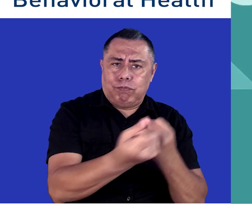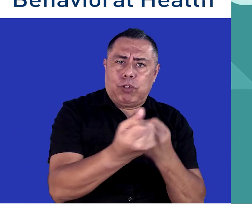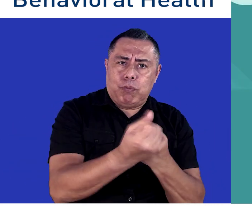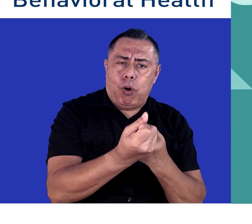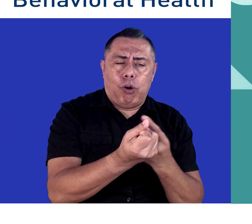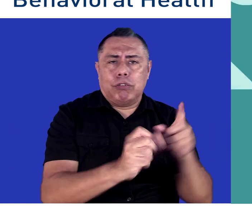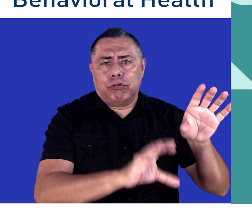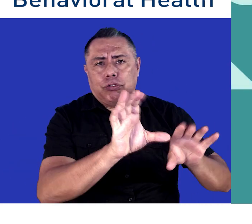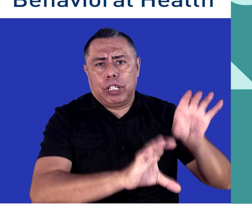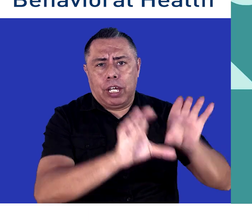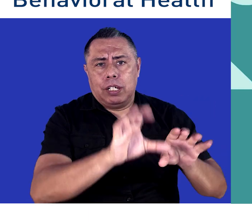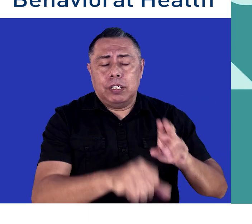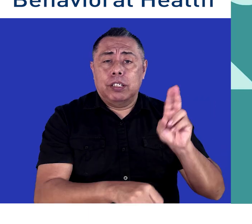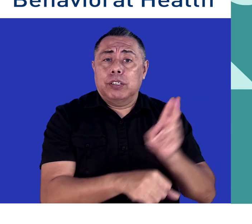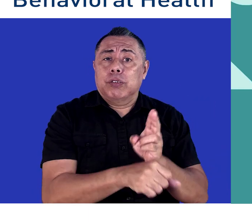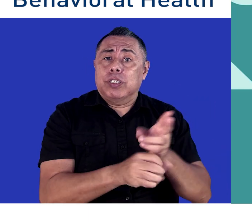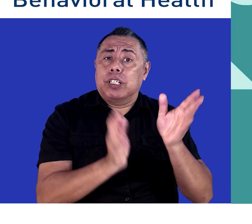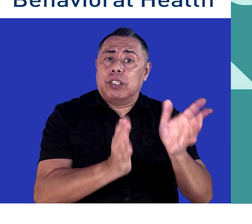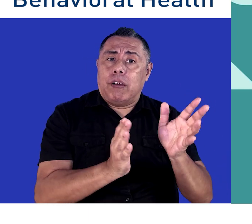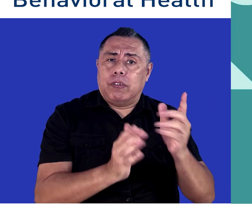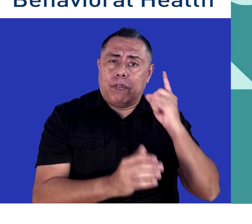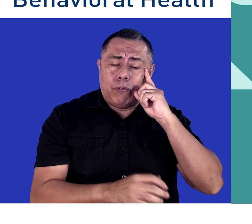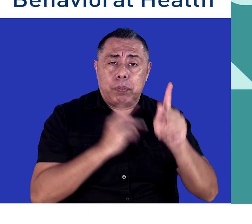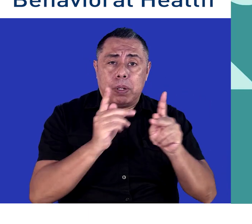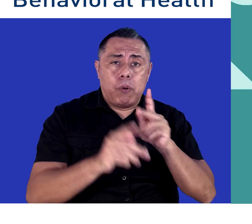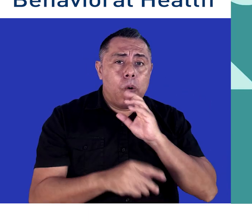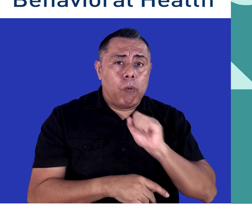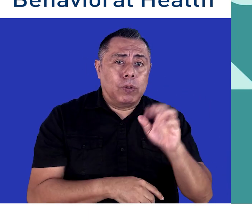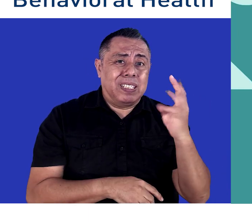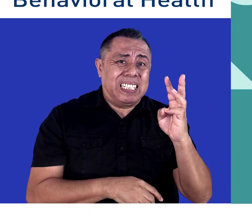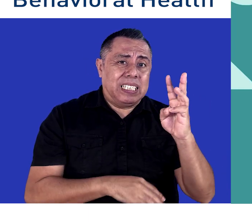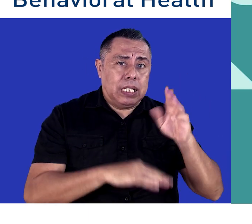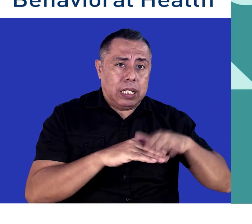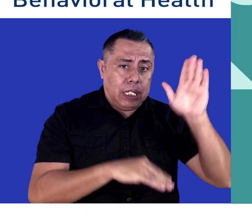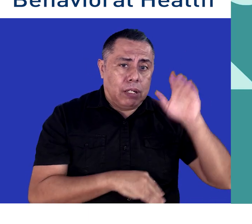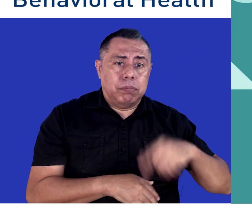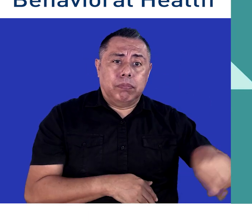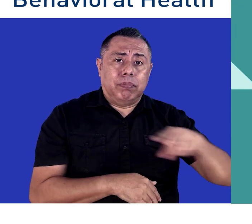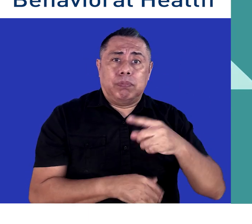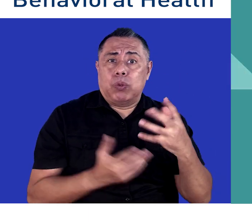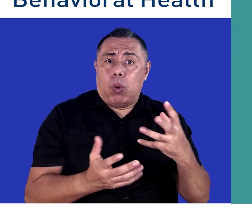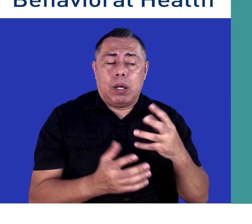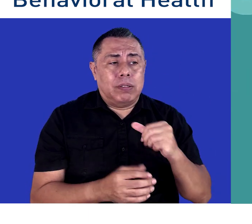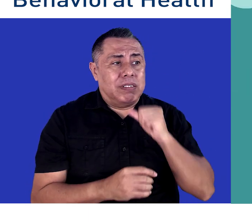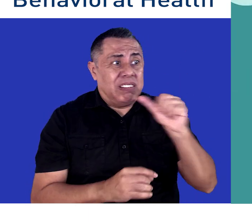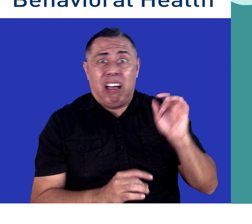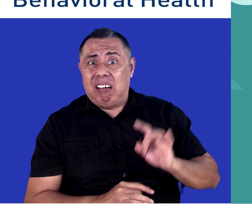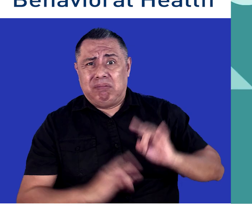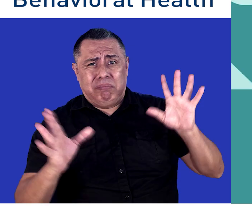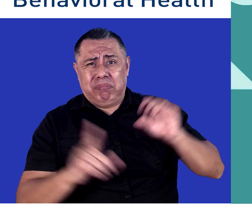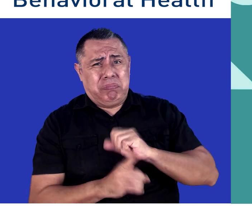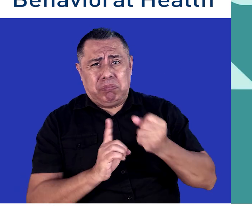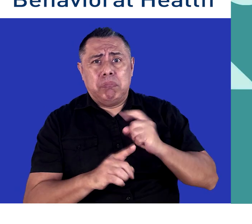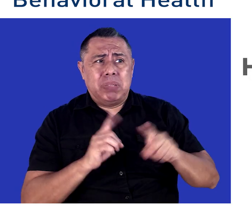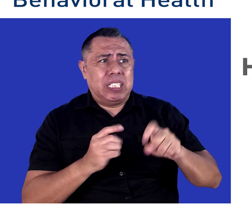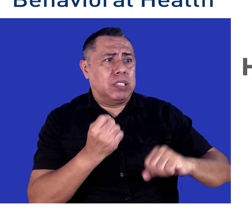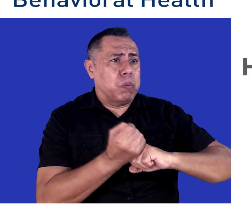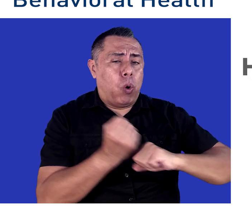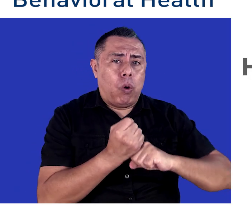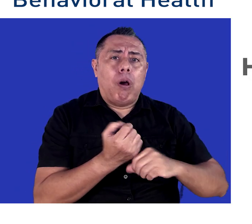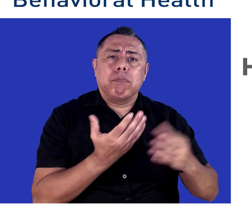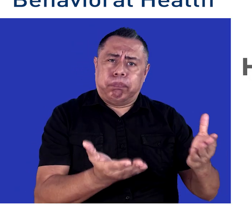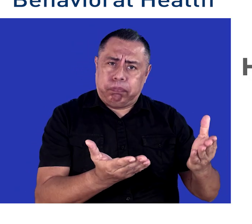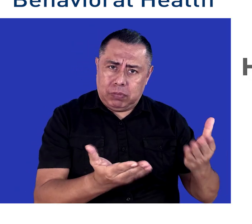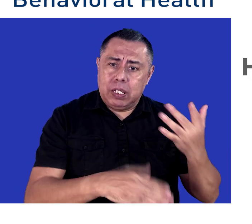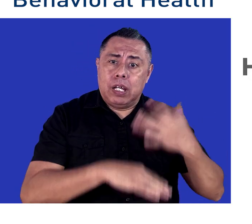interface using real-time conversations for individuals 16 or older seeking non-crisis emotional support. It